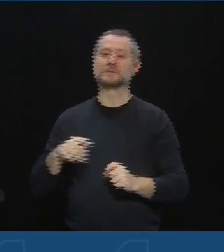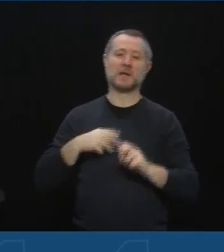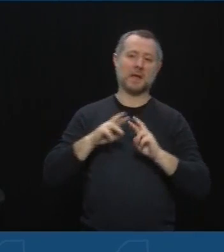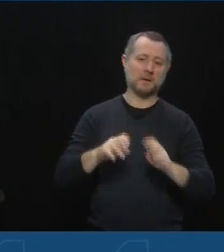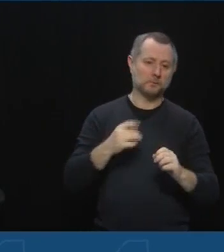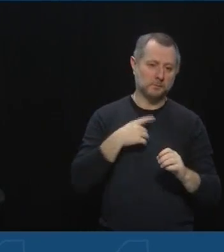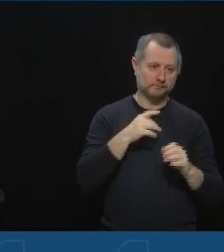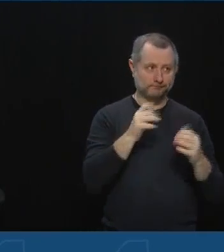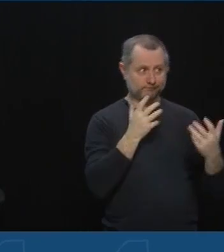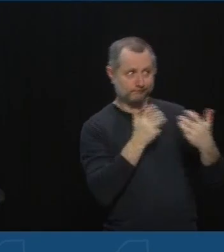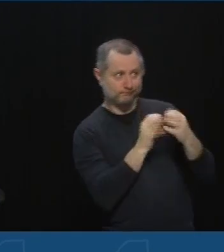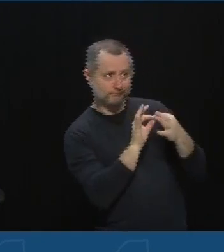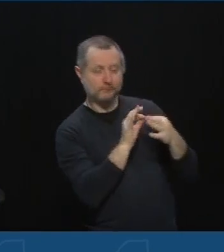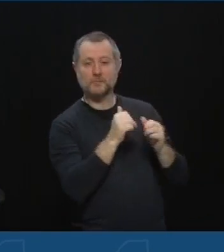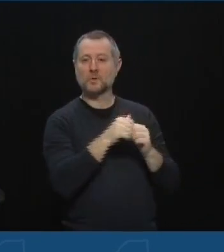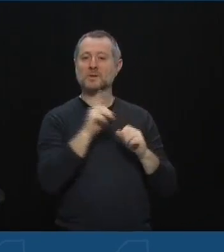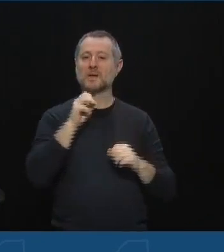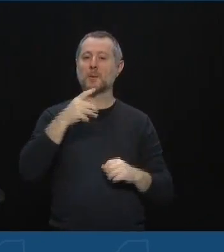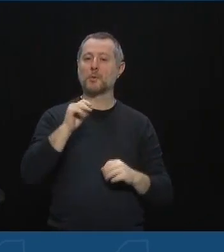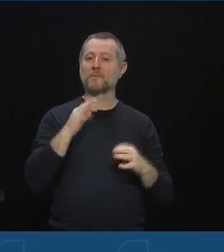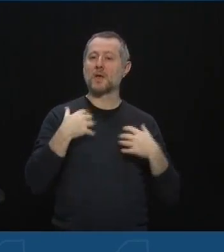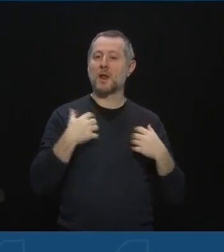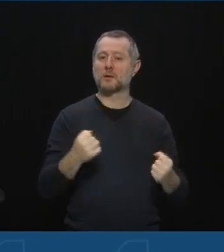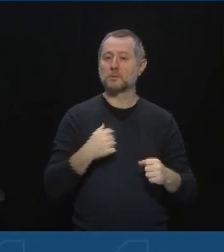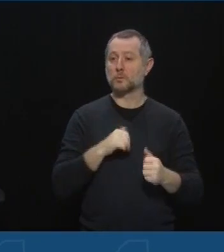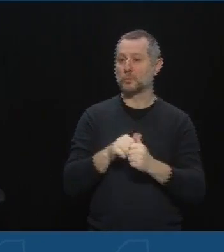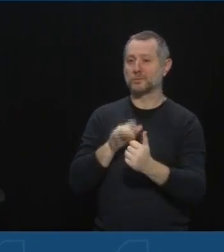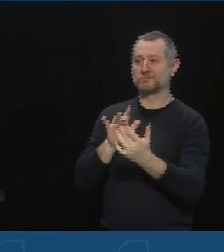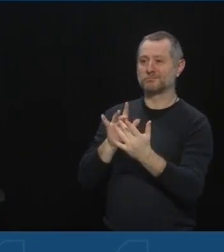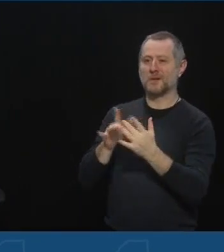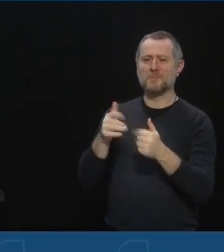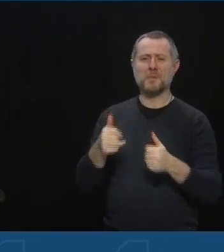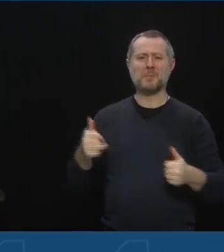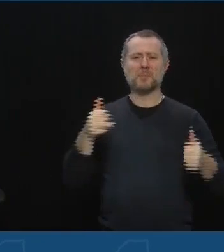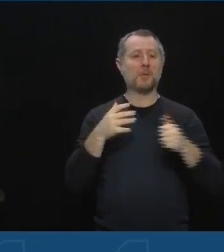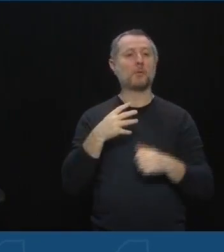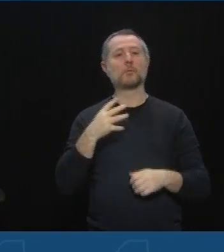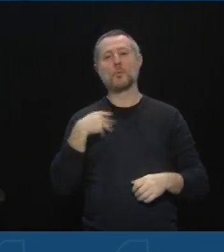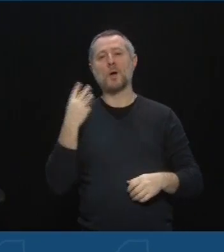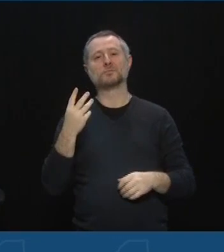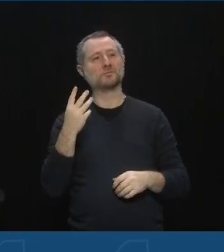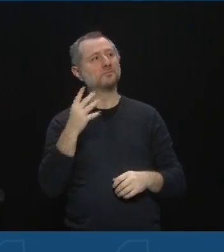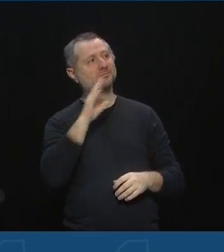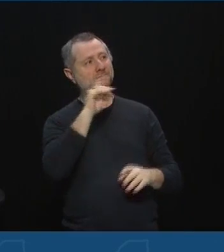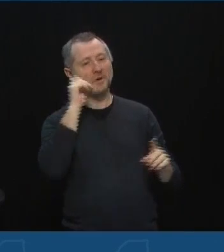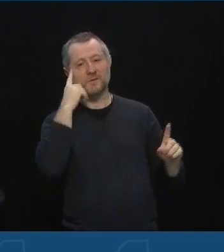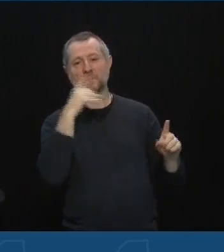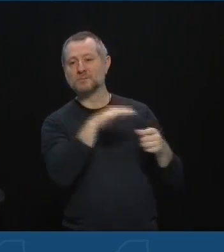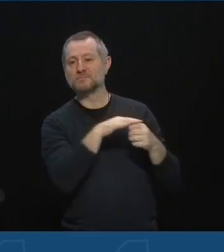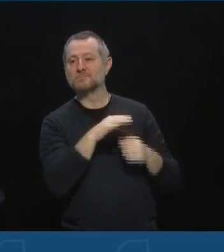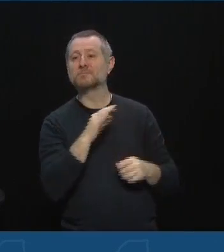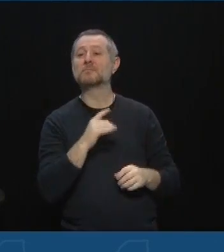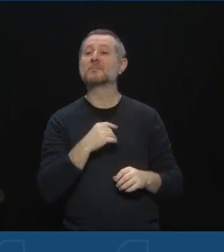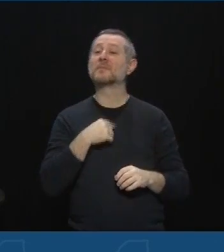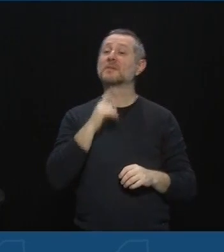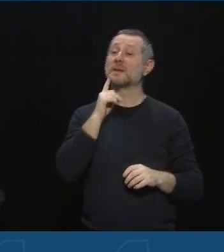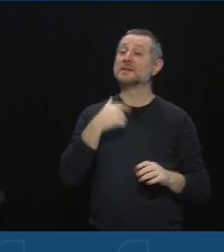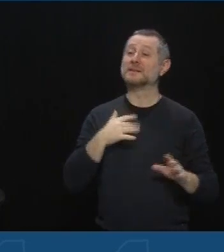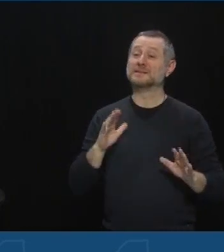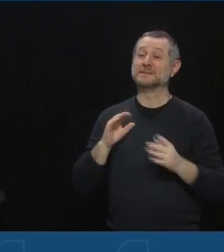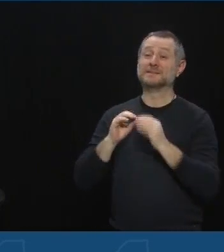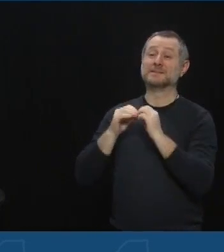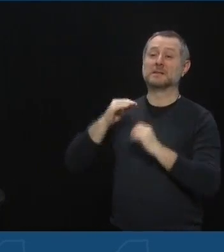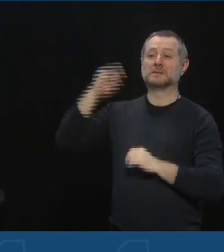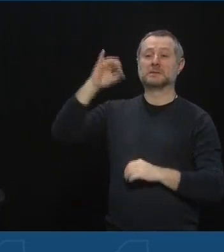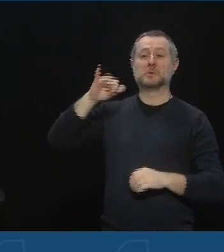talking to leaders in Washington. And so, what we've seen now is a 99% drop since our highest cases, and I want to make